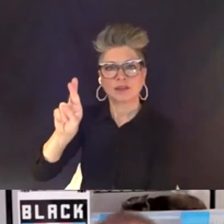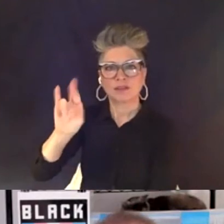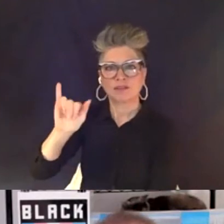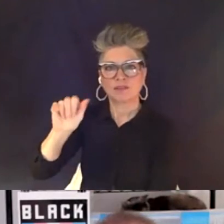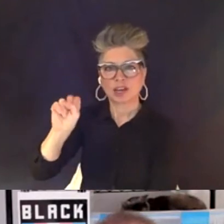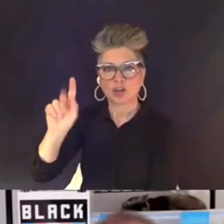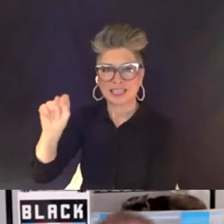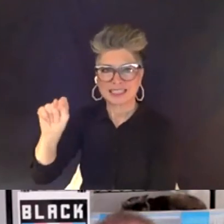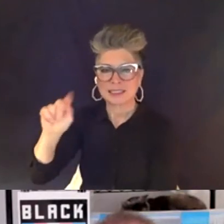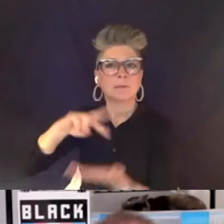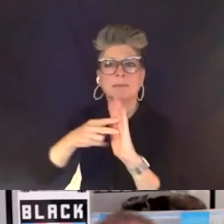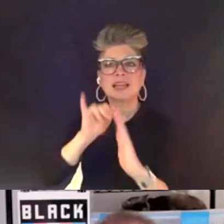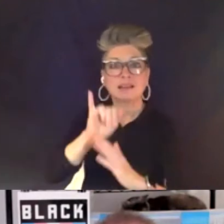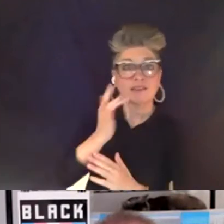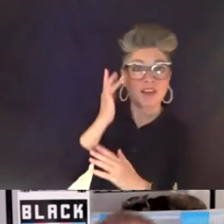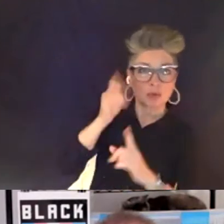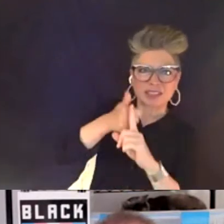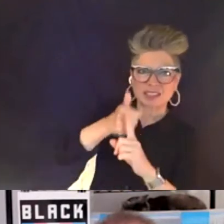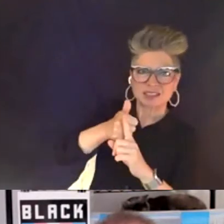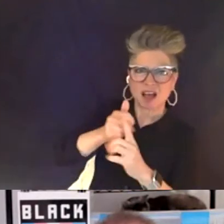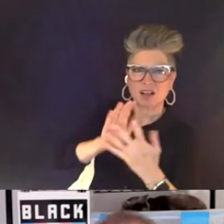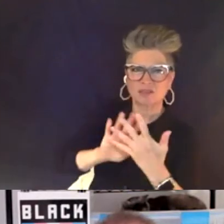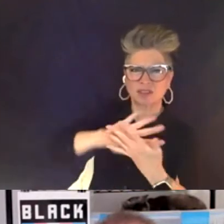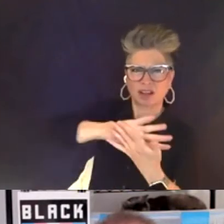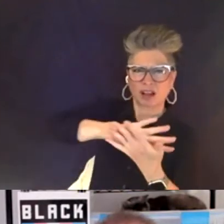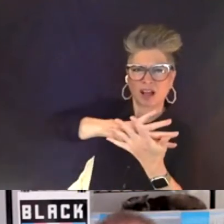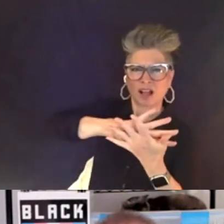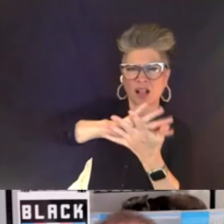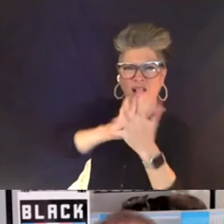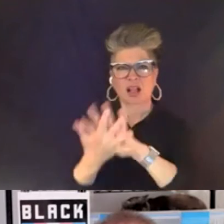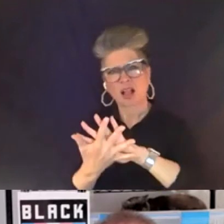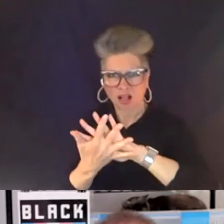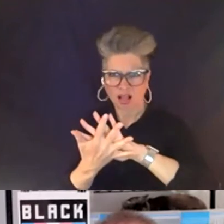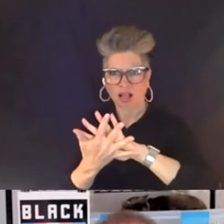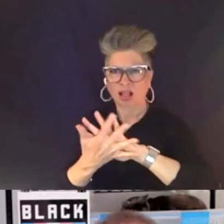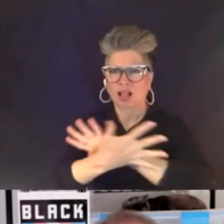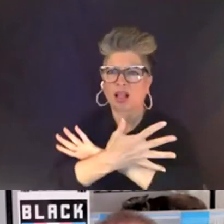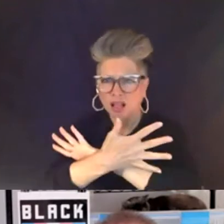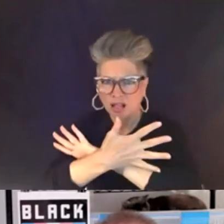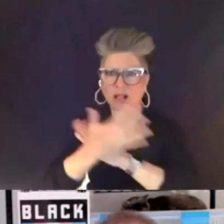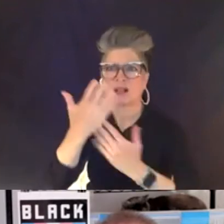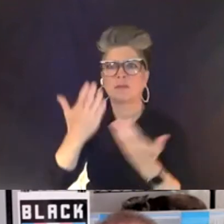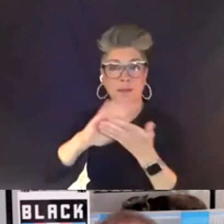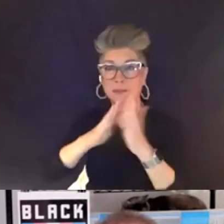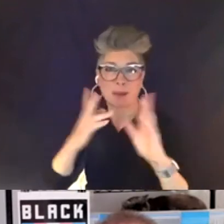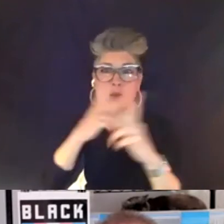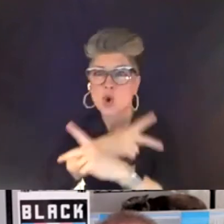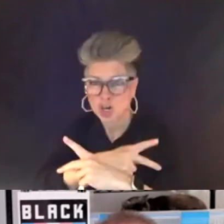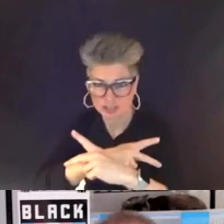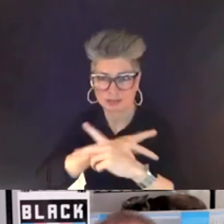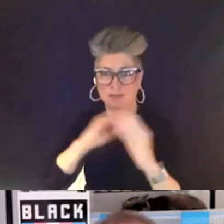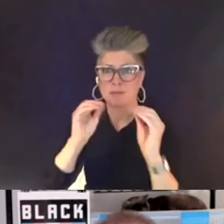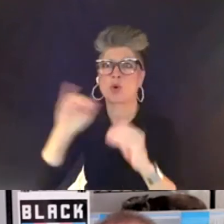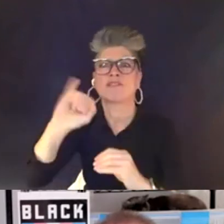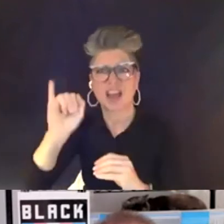virus mutating and becoming different than what it had been. And then it might become more infectious and we might get it again. And so that's